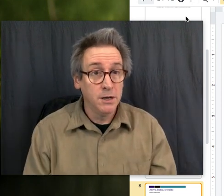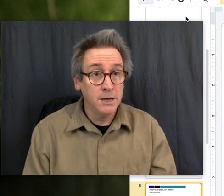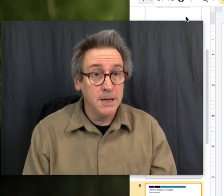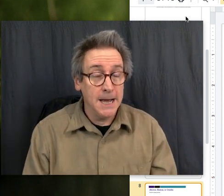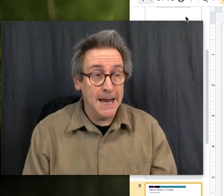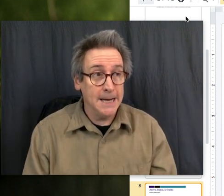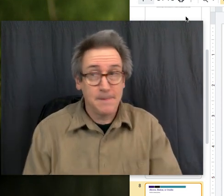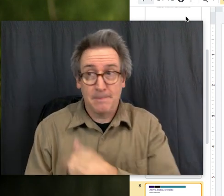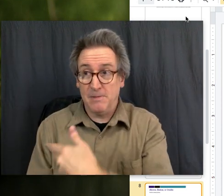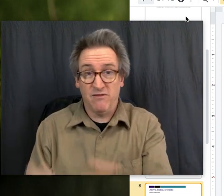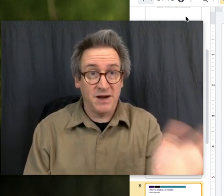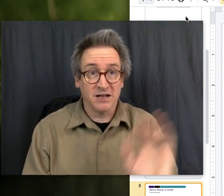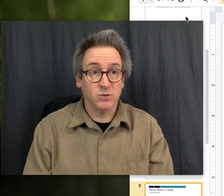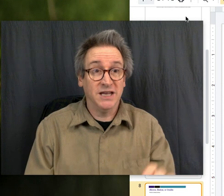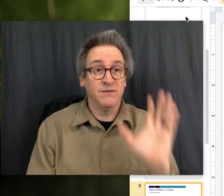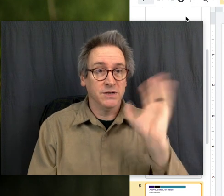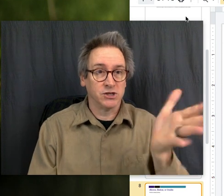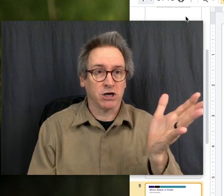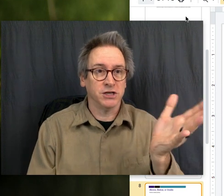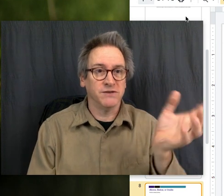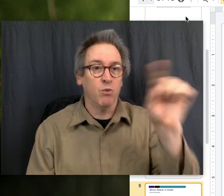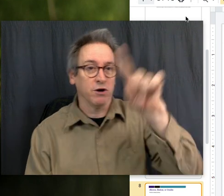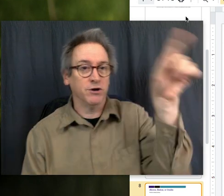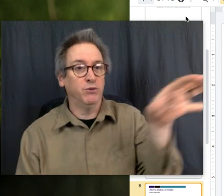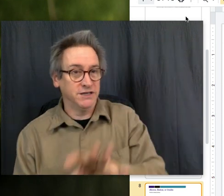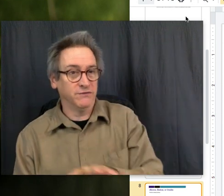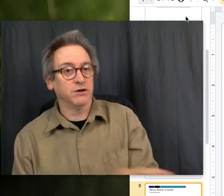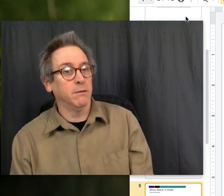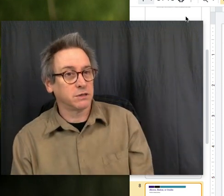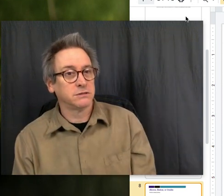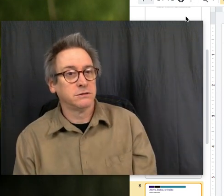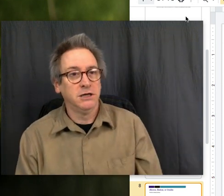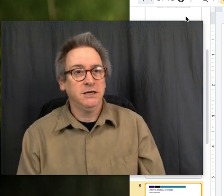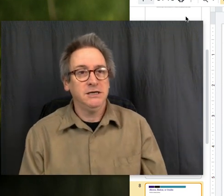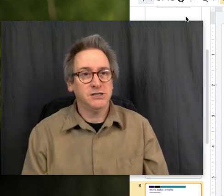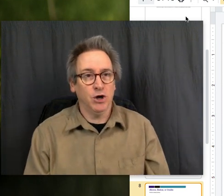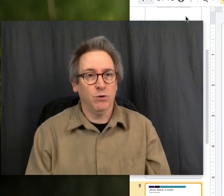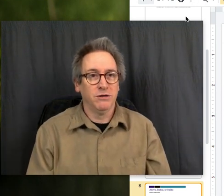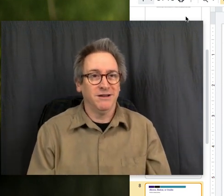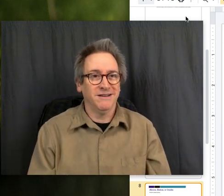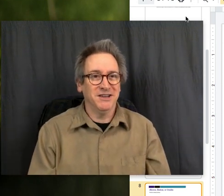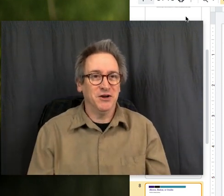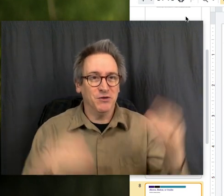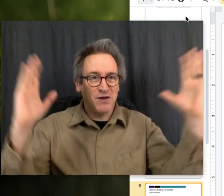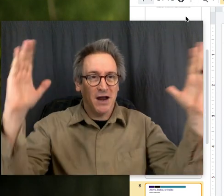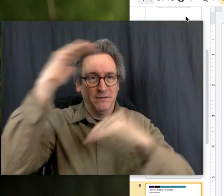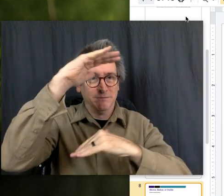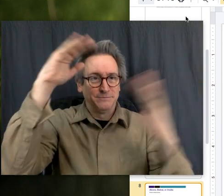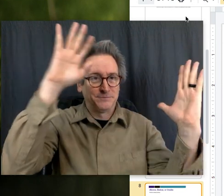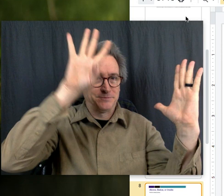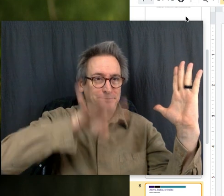room, and everybody else will give them instructions of where to put different numbers. So, you've